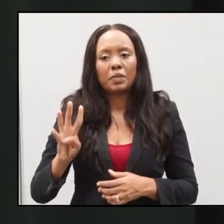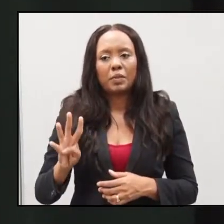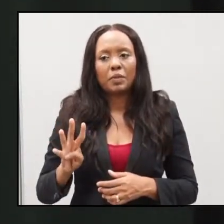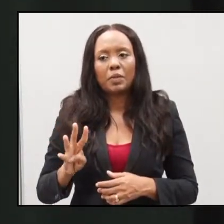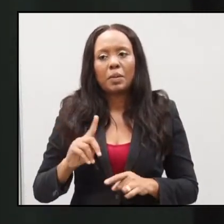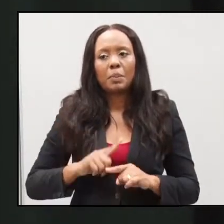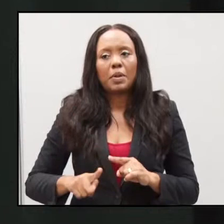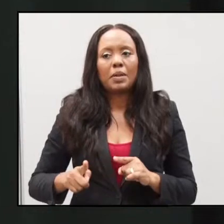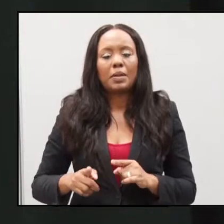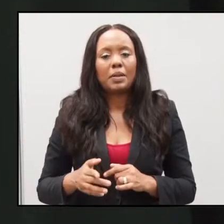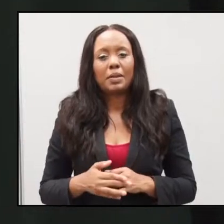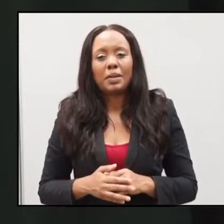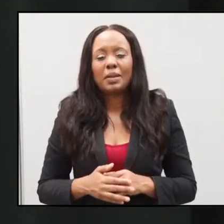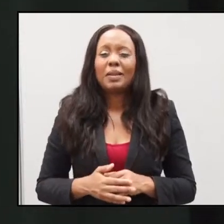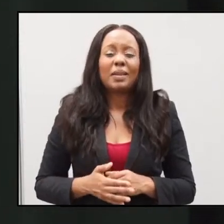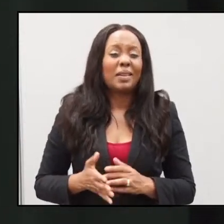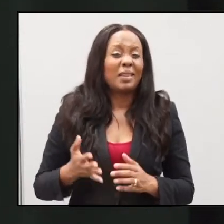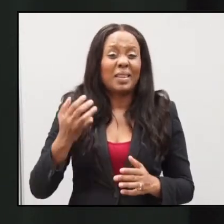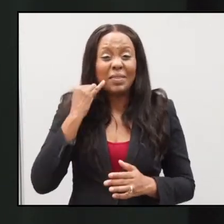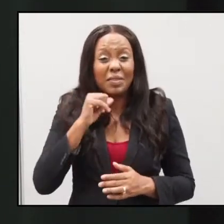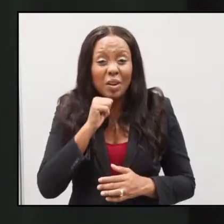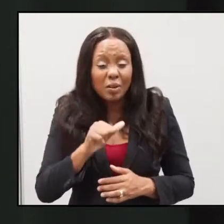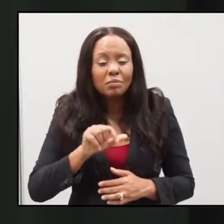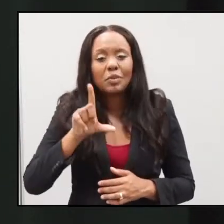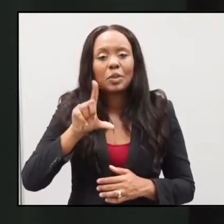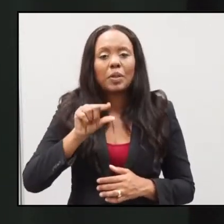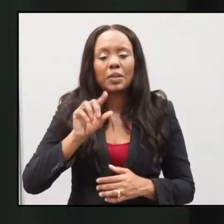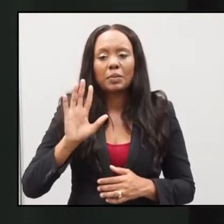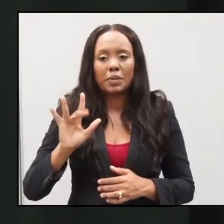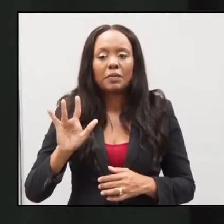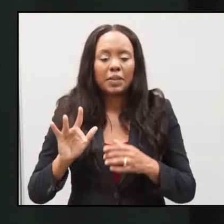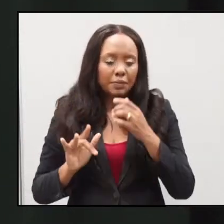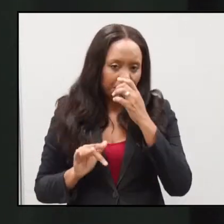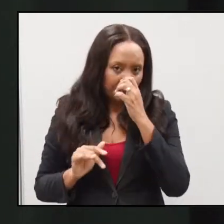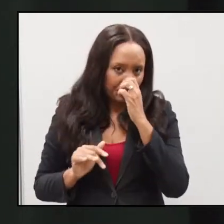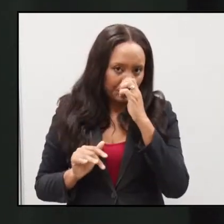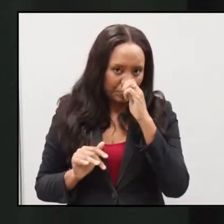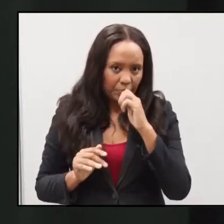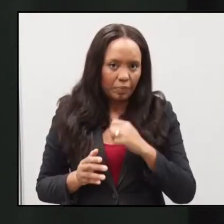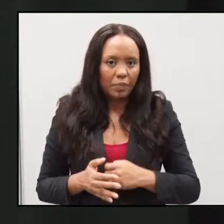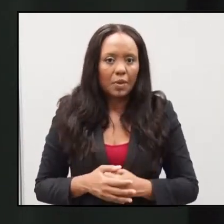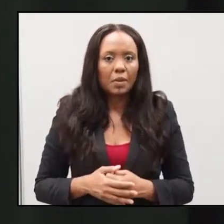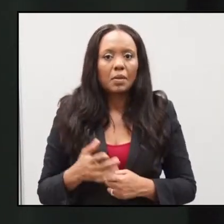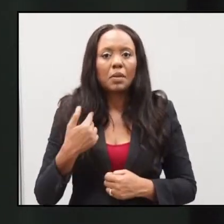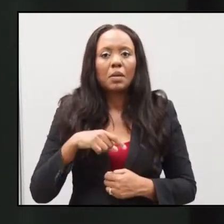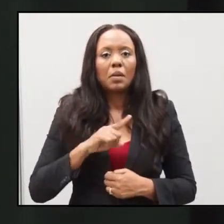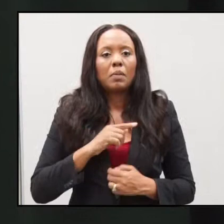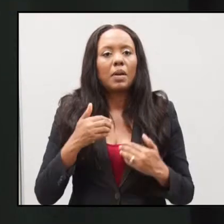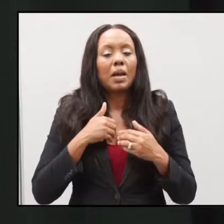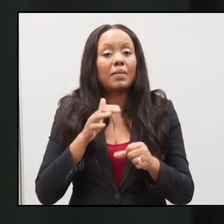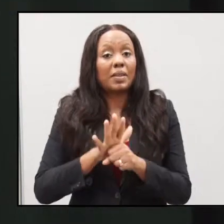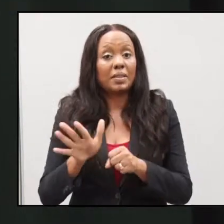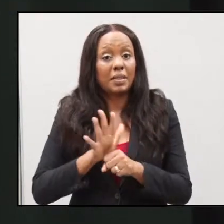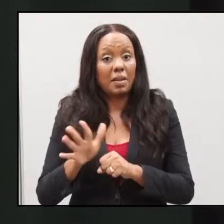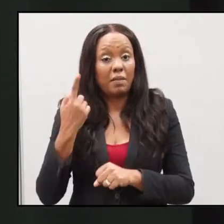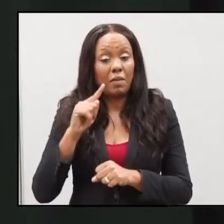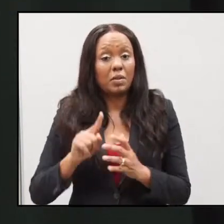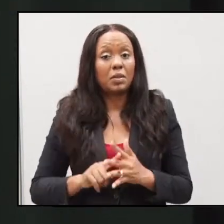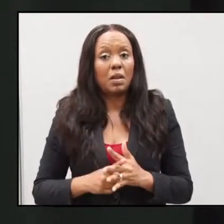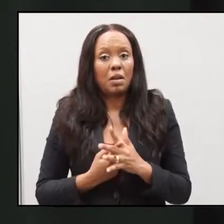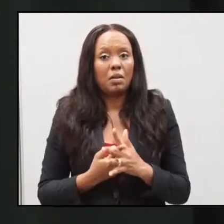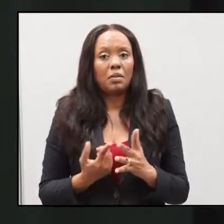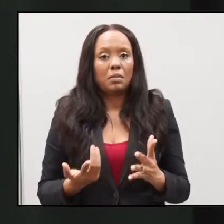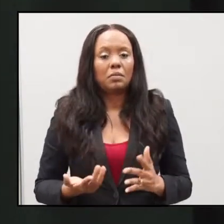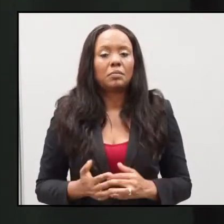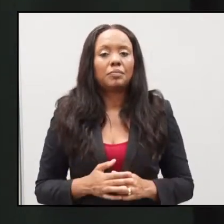2025. And we have enough to start, and we believe that breaking it out